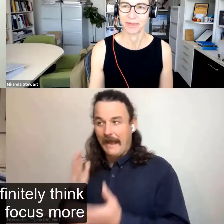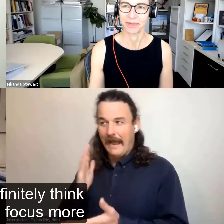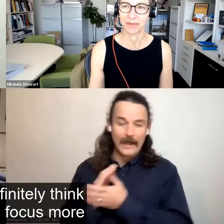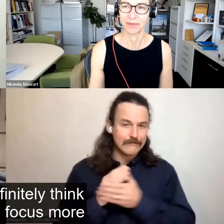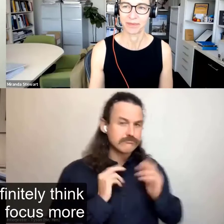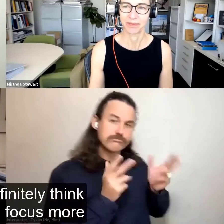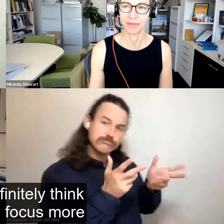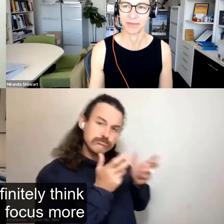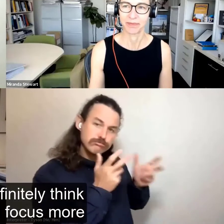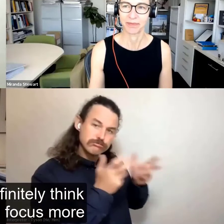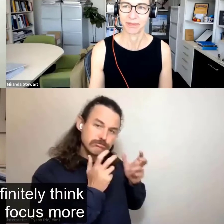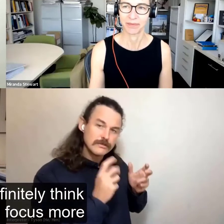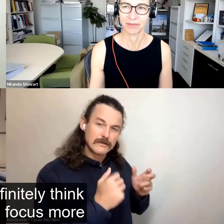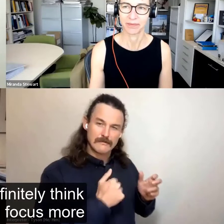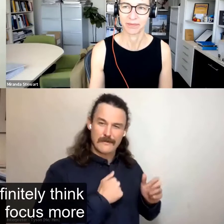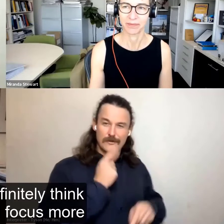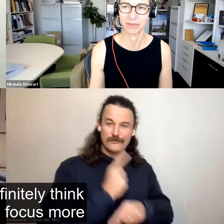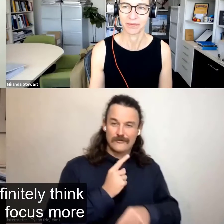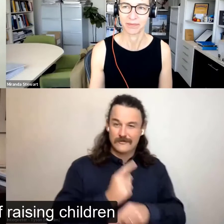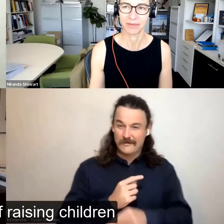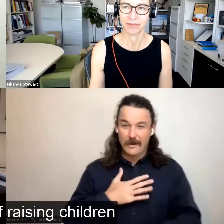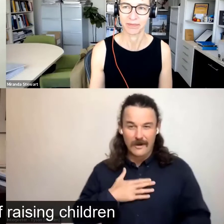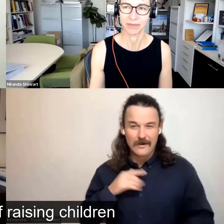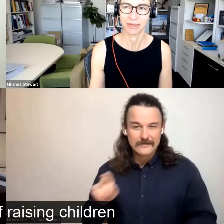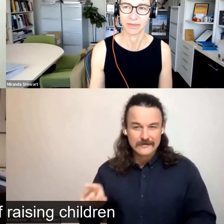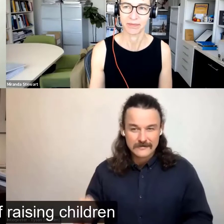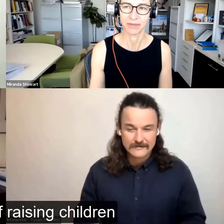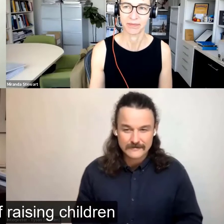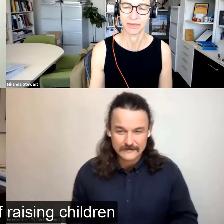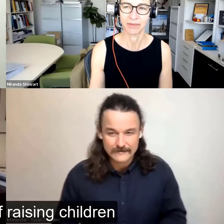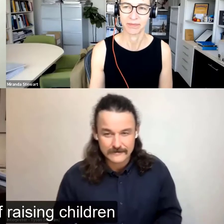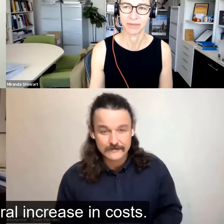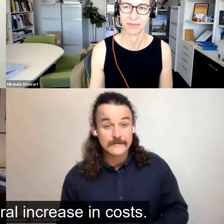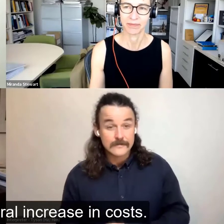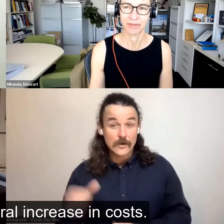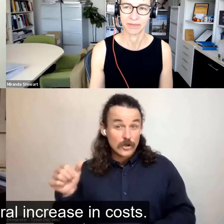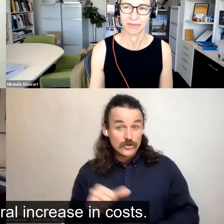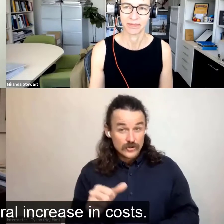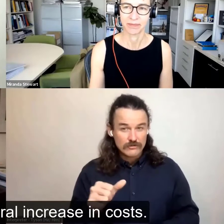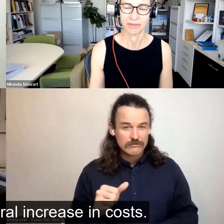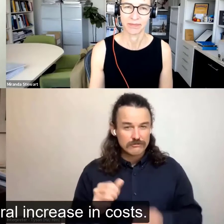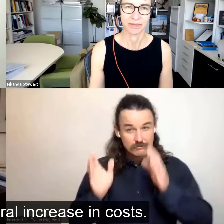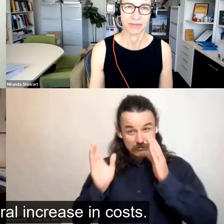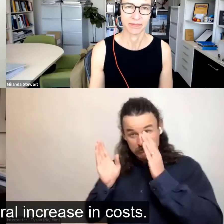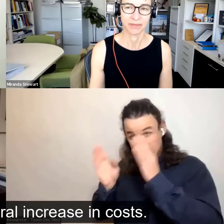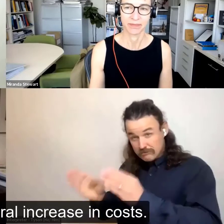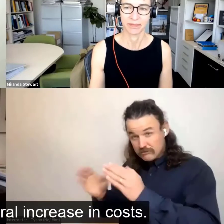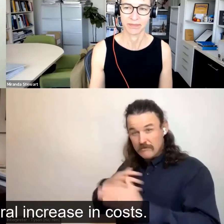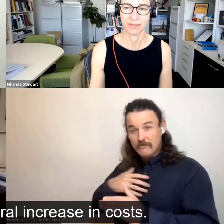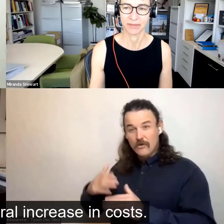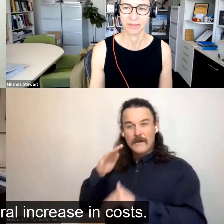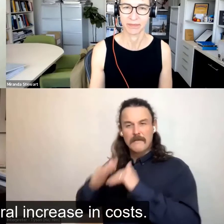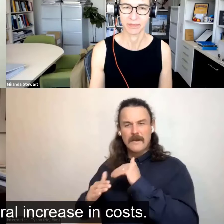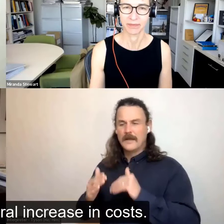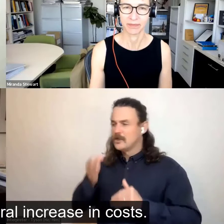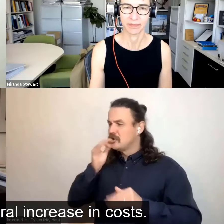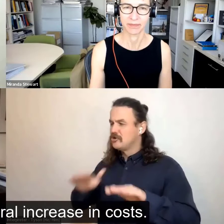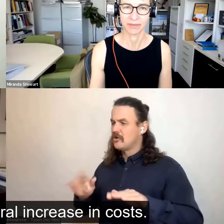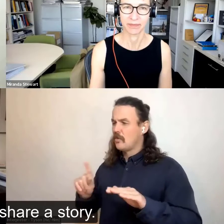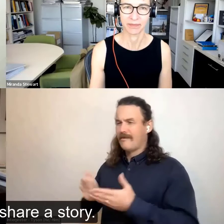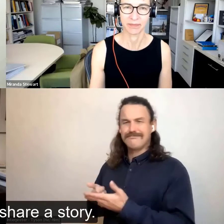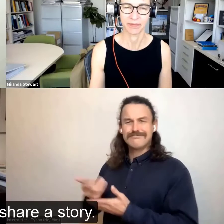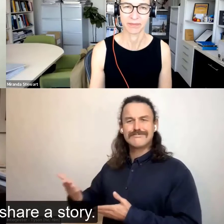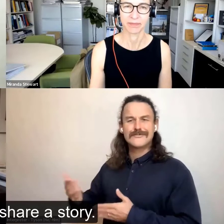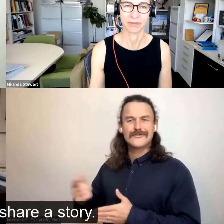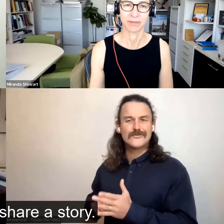Look, I definitely think we should focus more on the costs of raising children as part of the general increase in